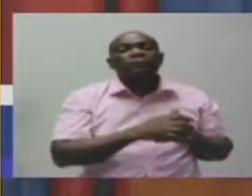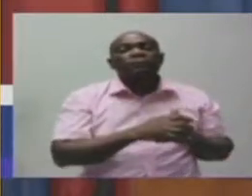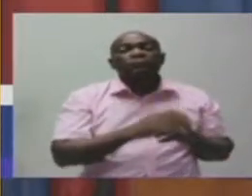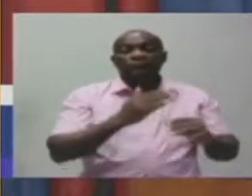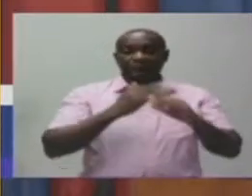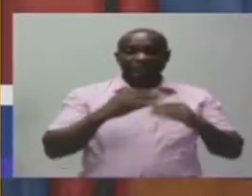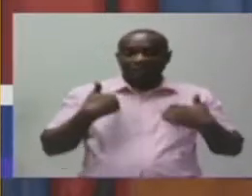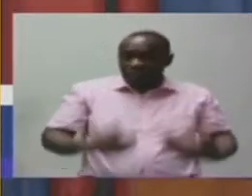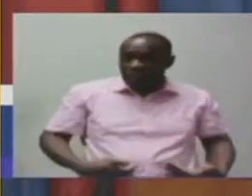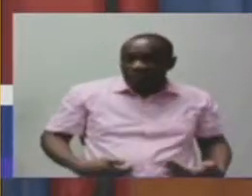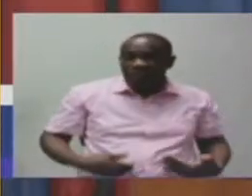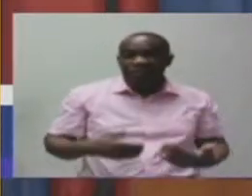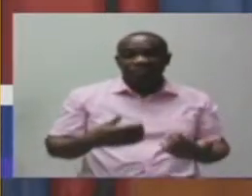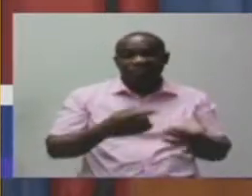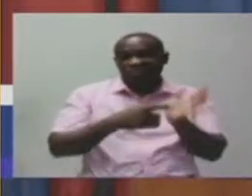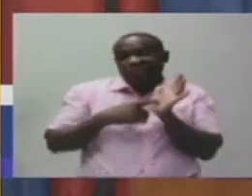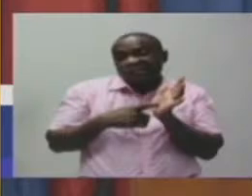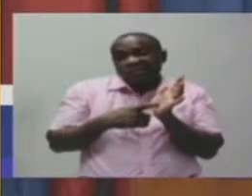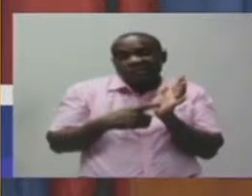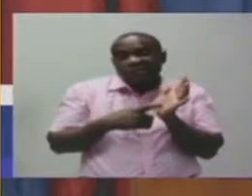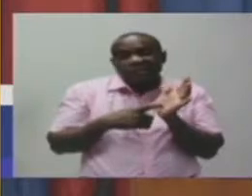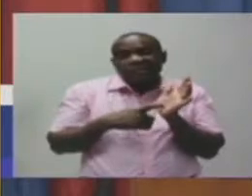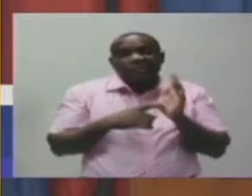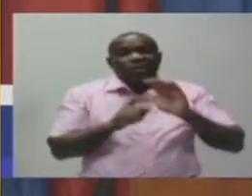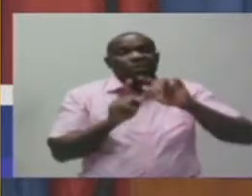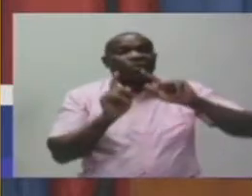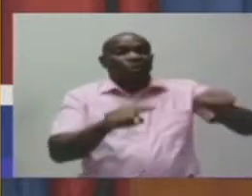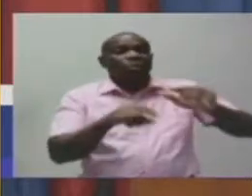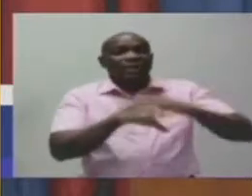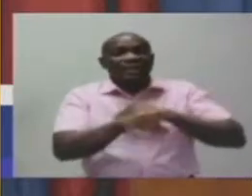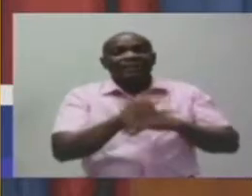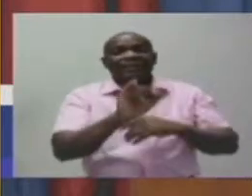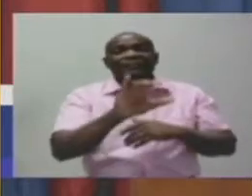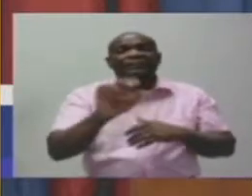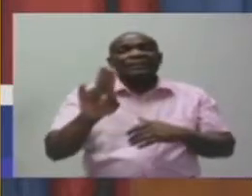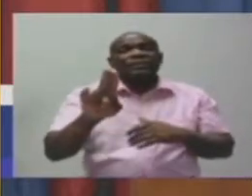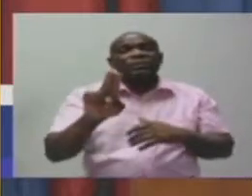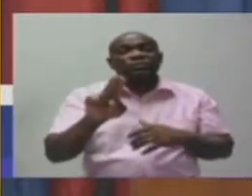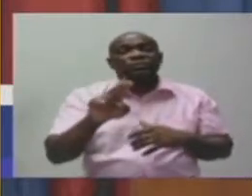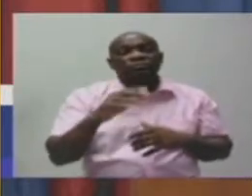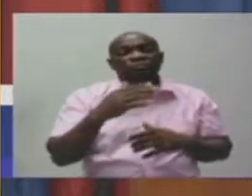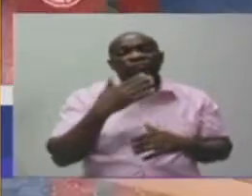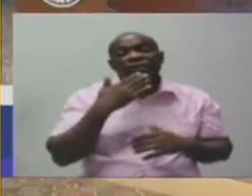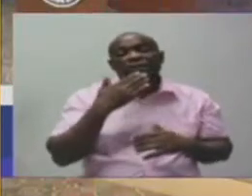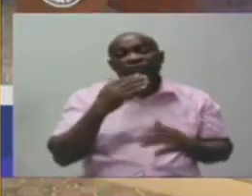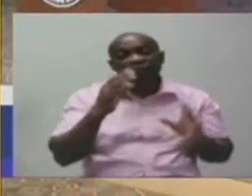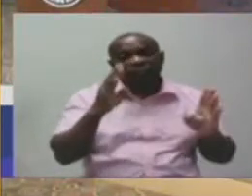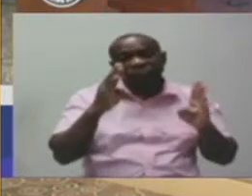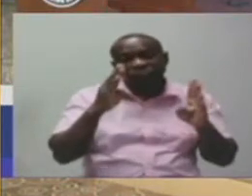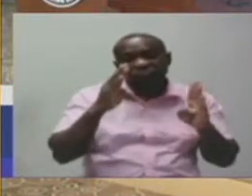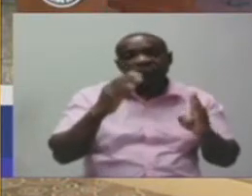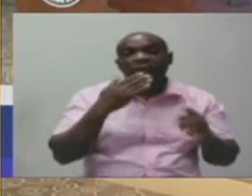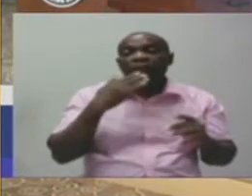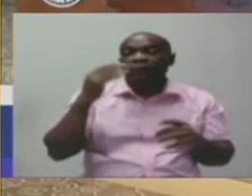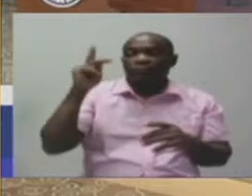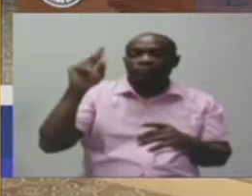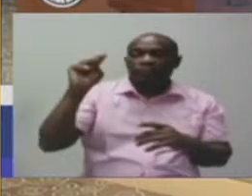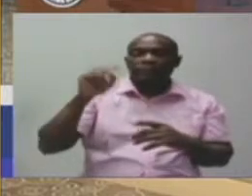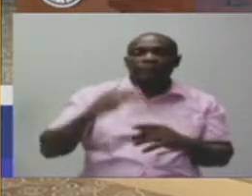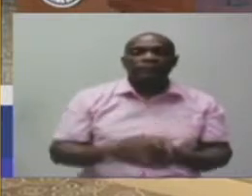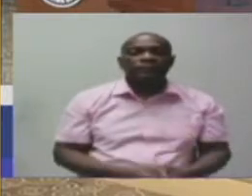in an ICU level facility. Thank you very much for your attention, and thank you, Prime Minister.